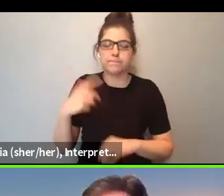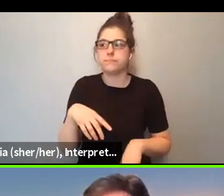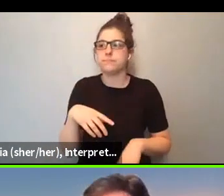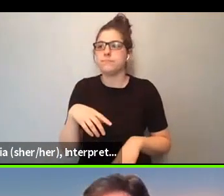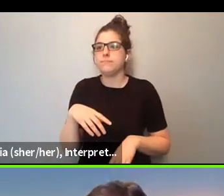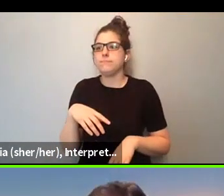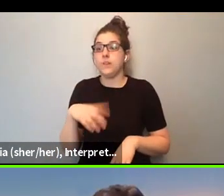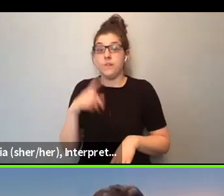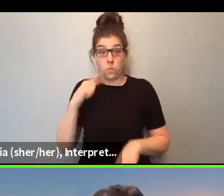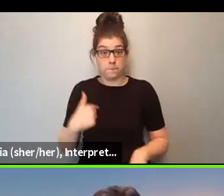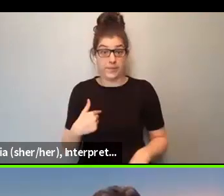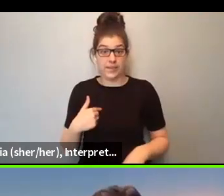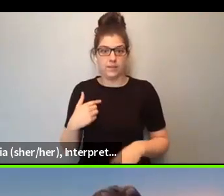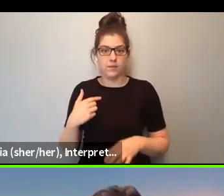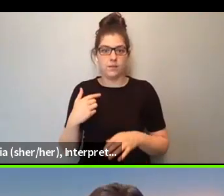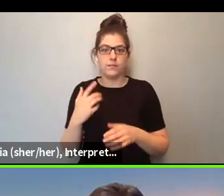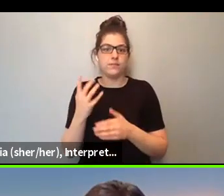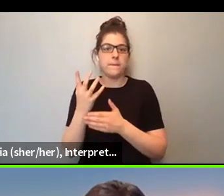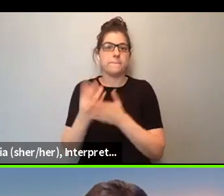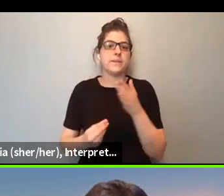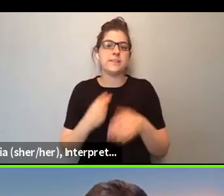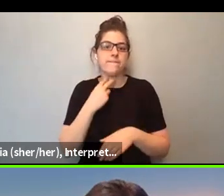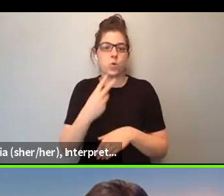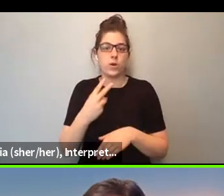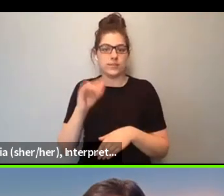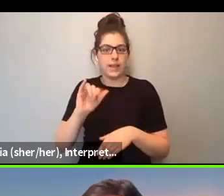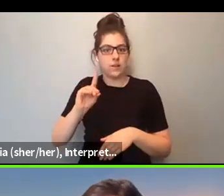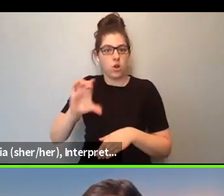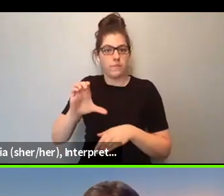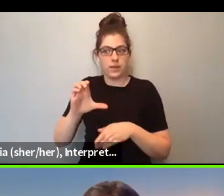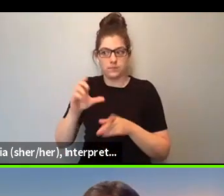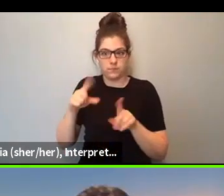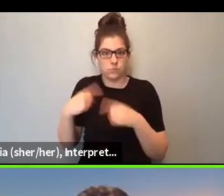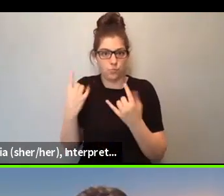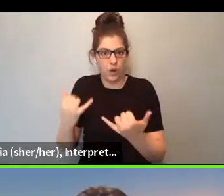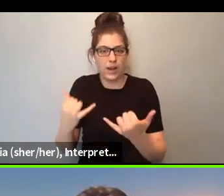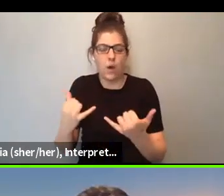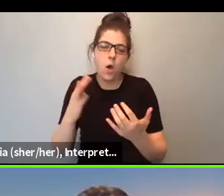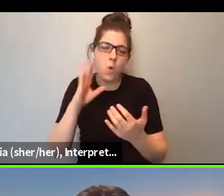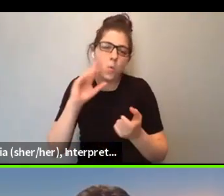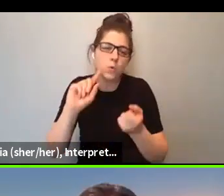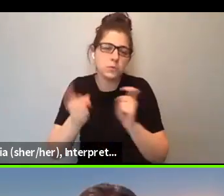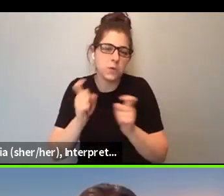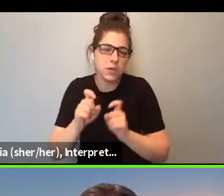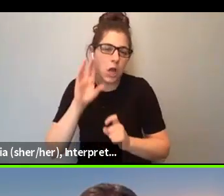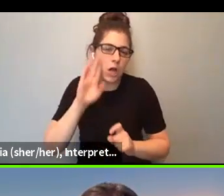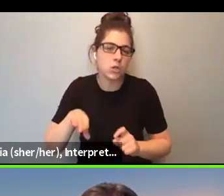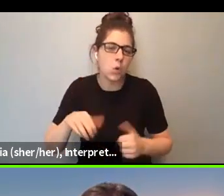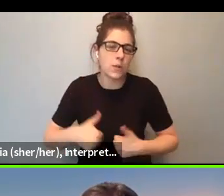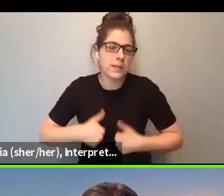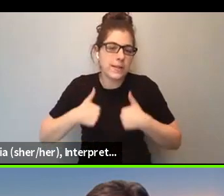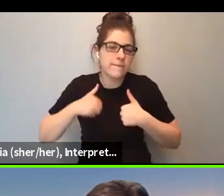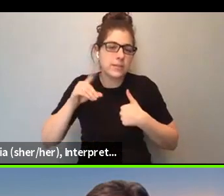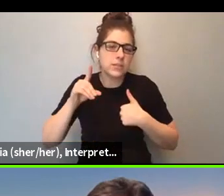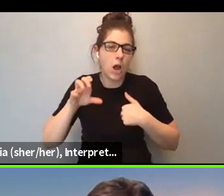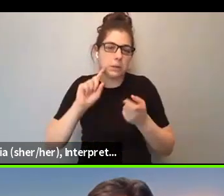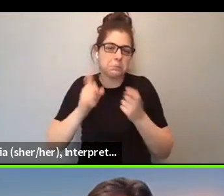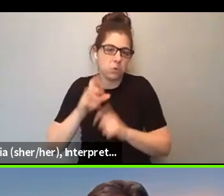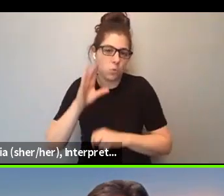The main missing voice in the document as it exists at the moment, and I know it's going to change, is the voice of the